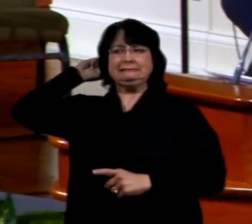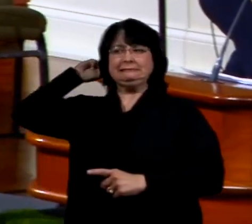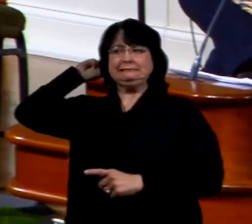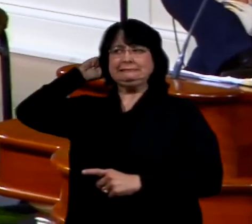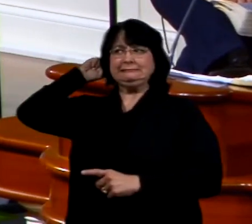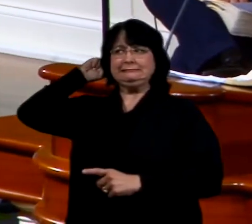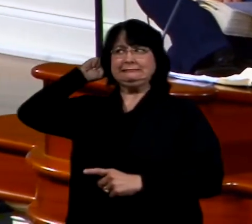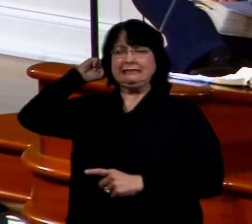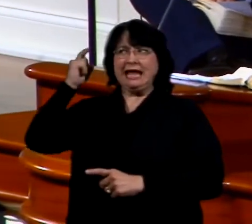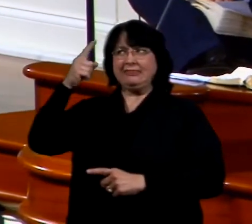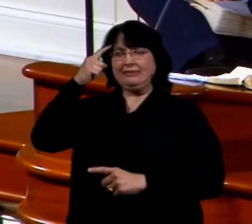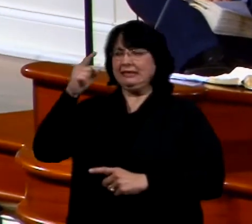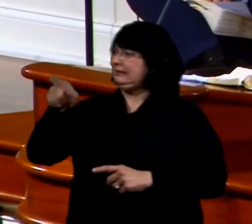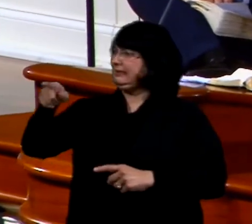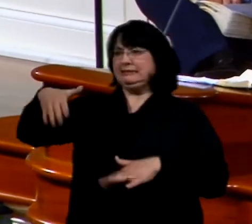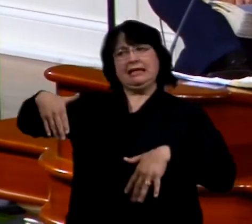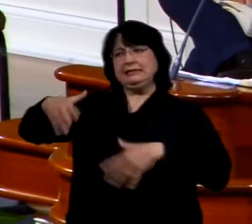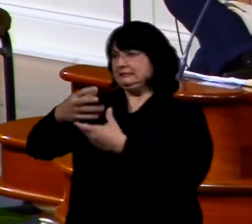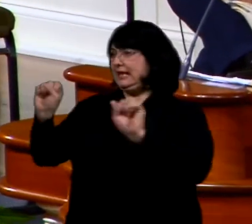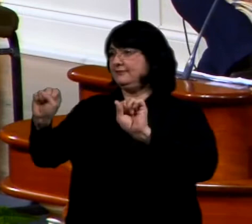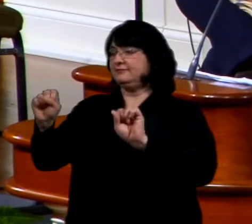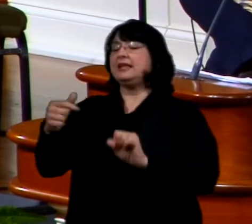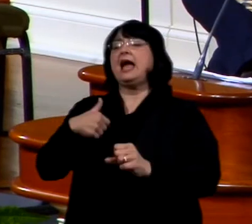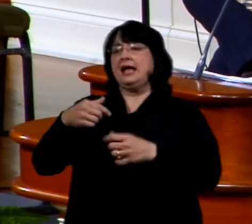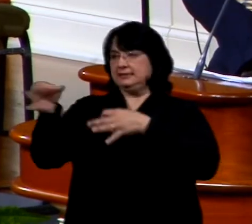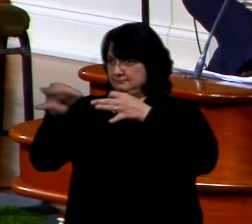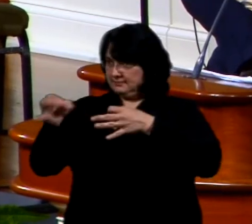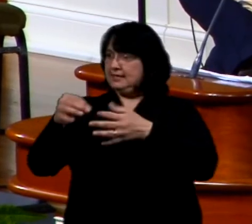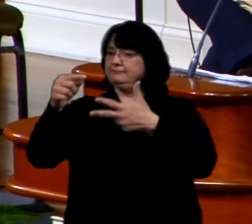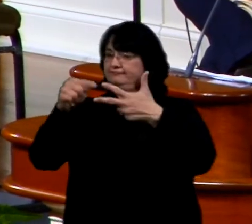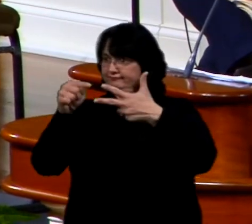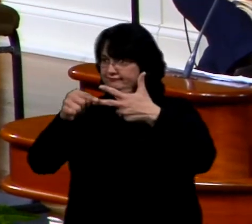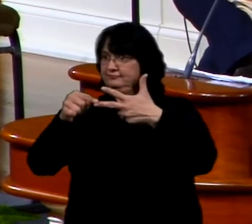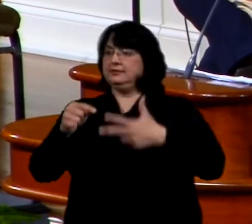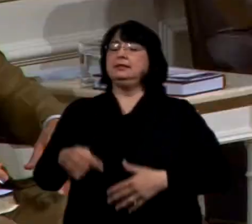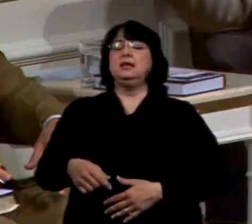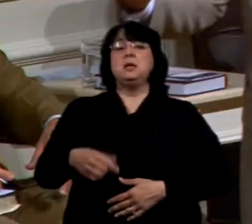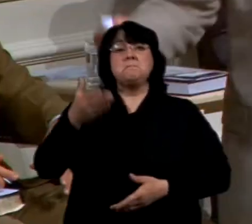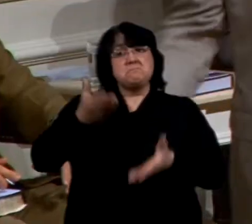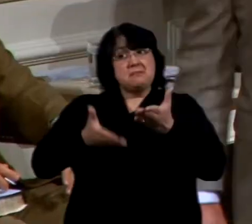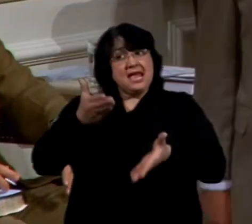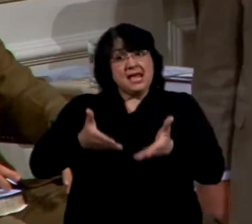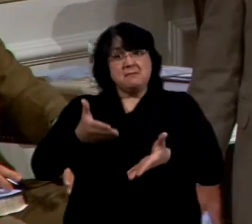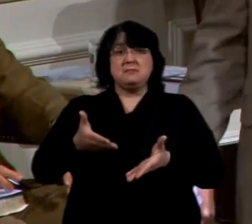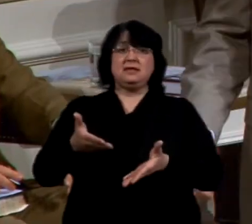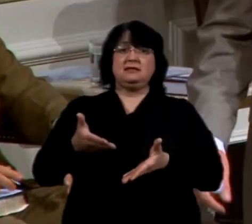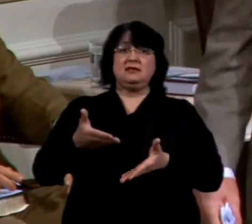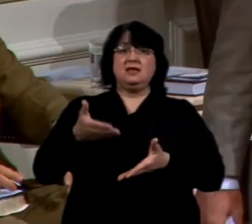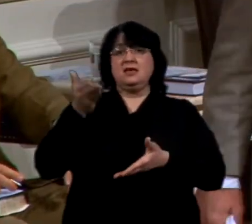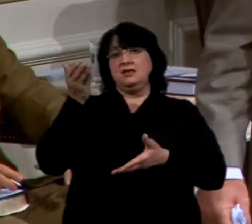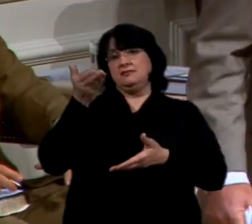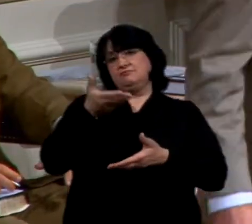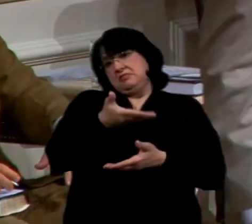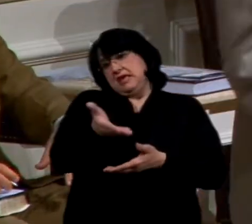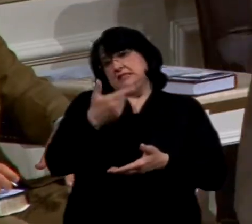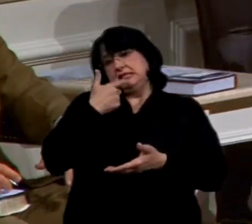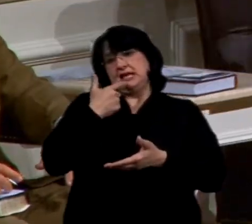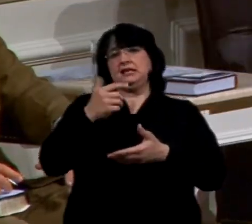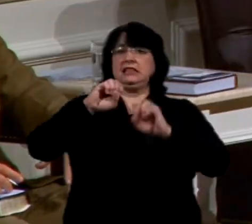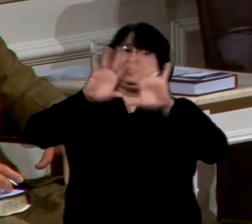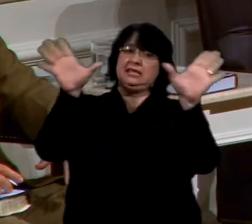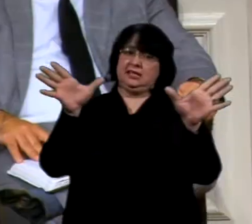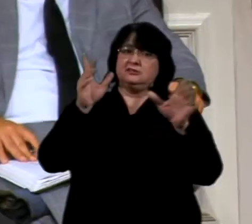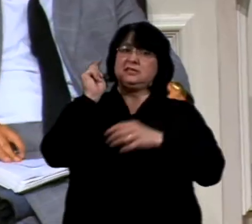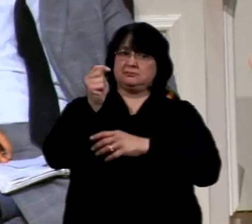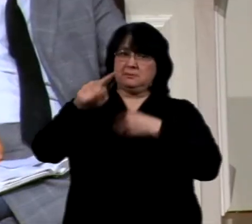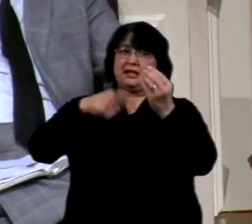thinking, lost, and I'm going to step three. Maybe they give you a good, clear testimony of salvation. They